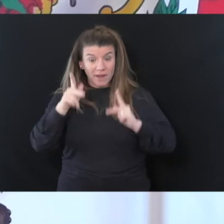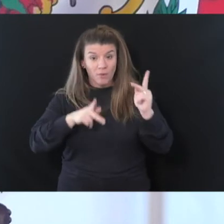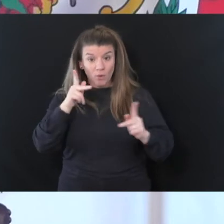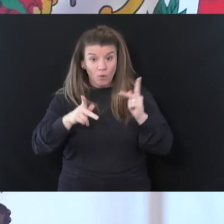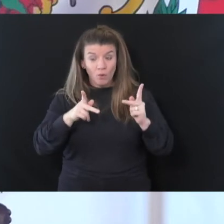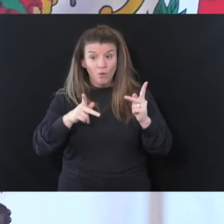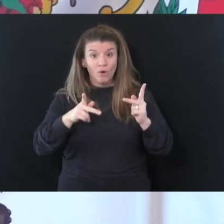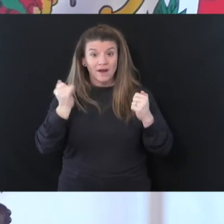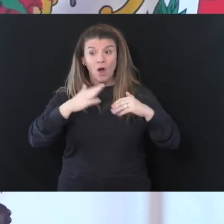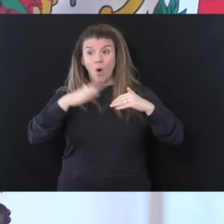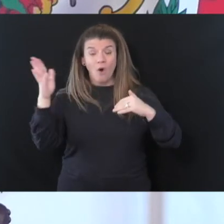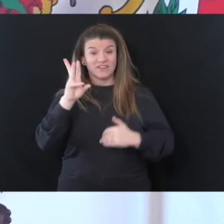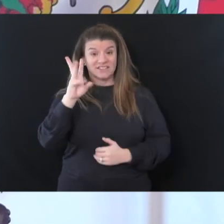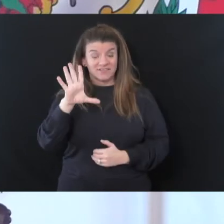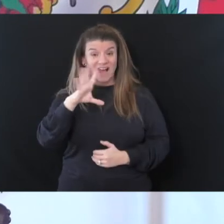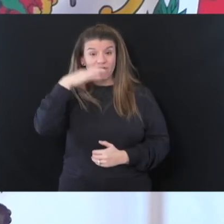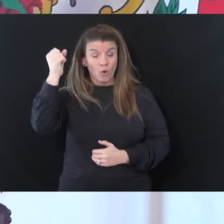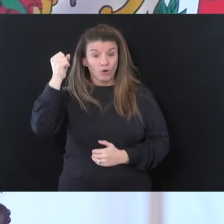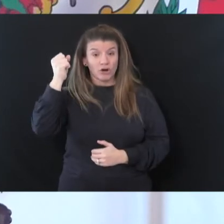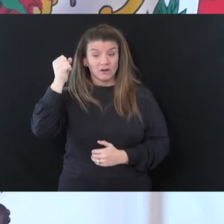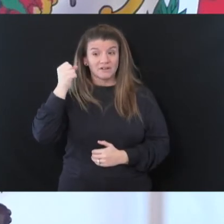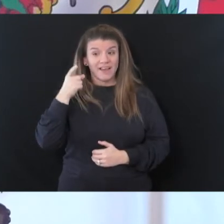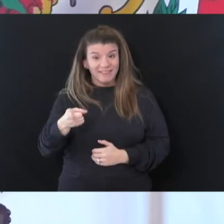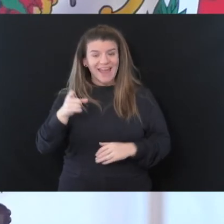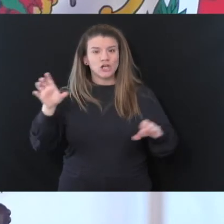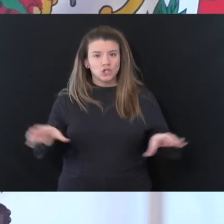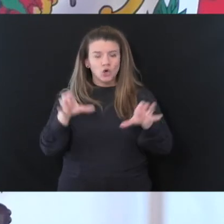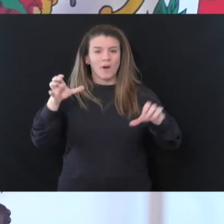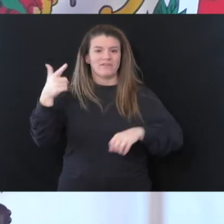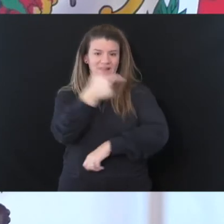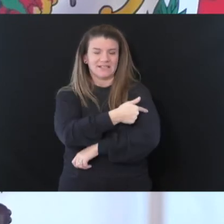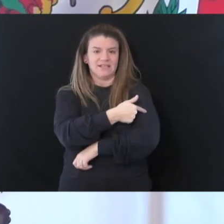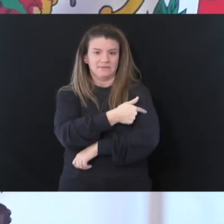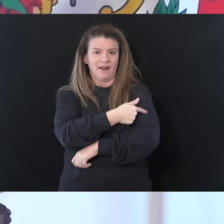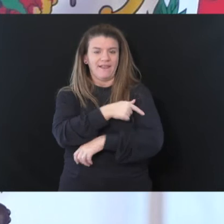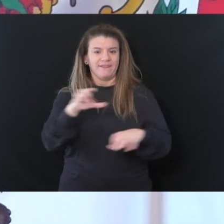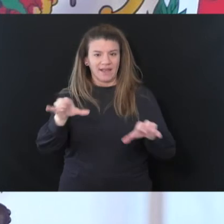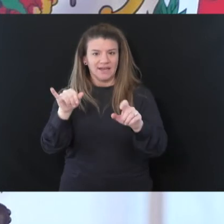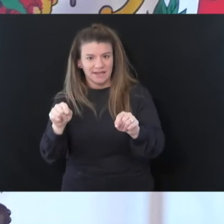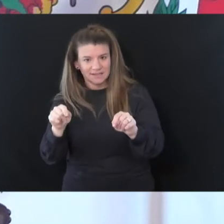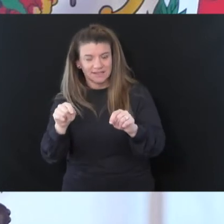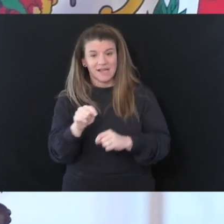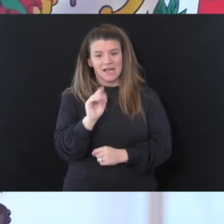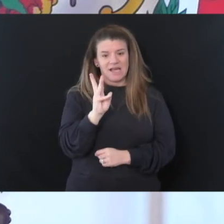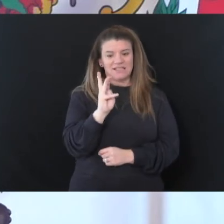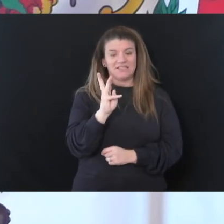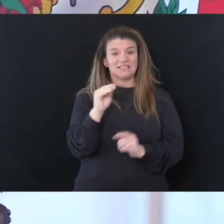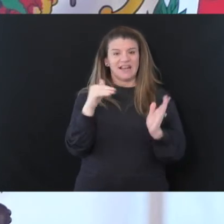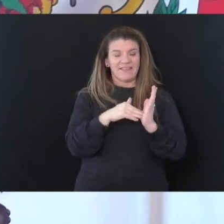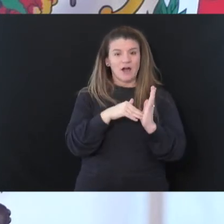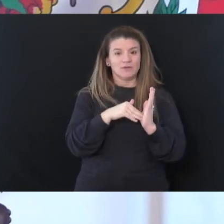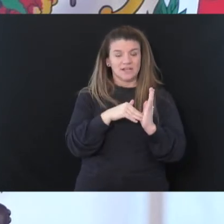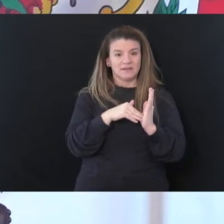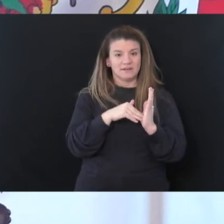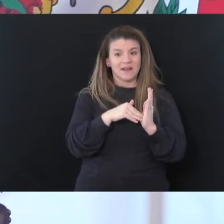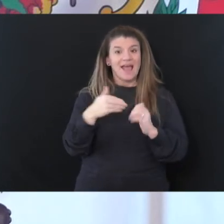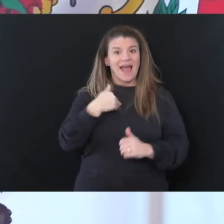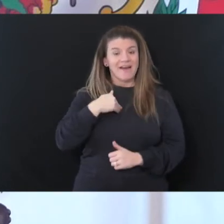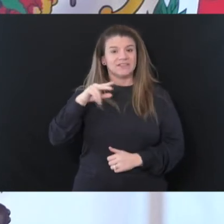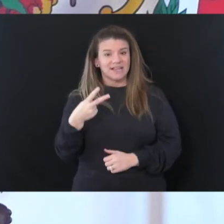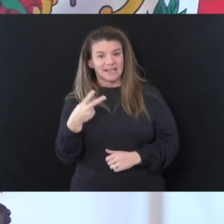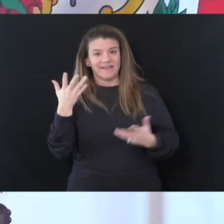in excess of 65 and older that do have a vaccine in their arm, and 16,000 plus of them that have the